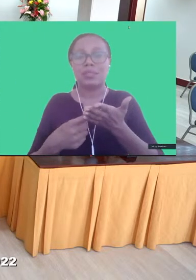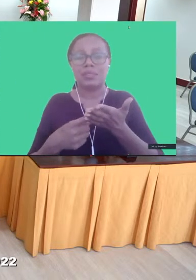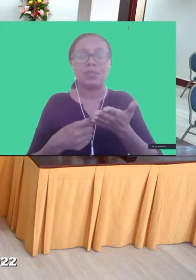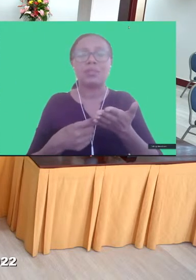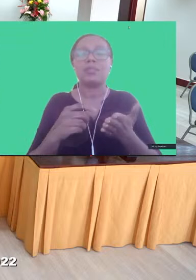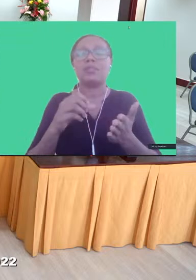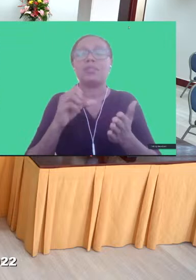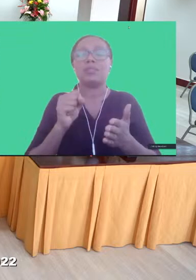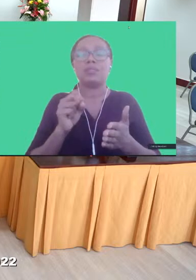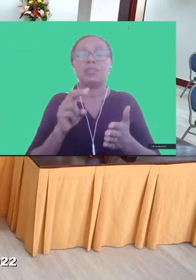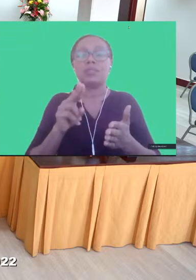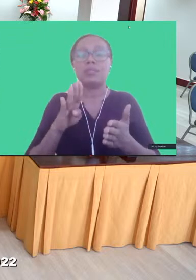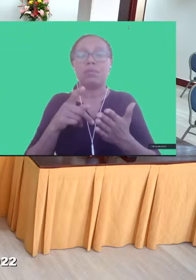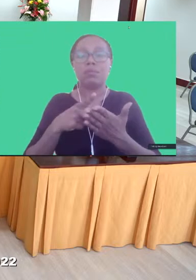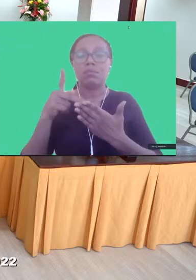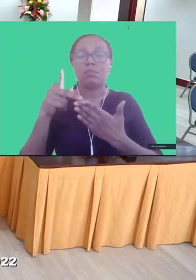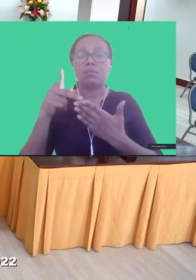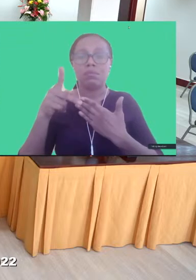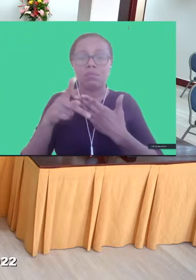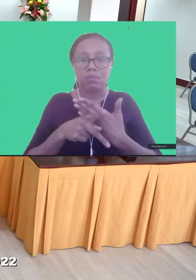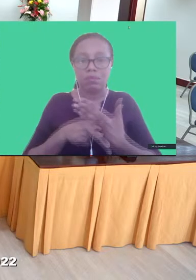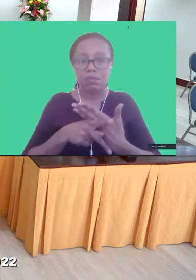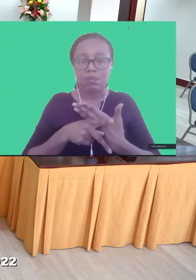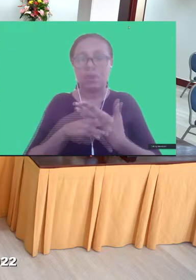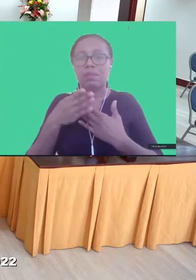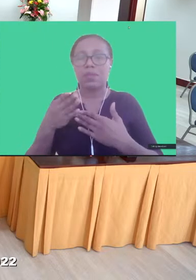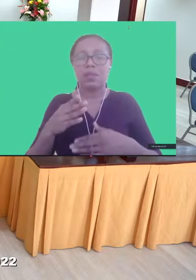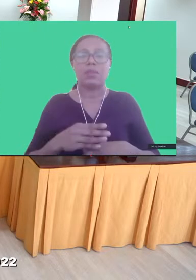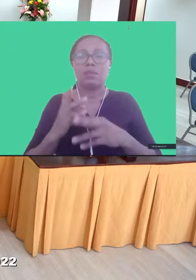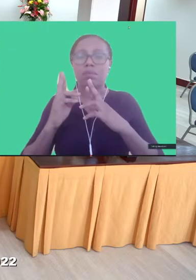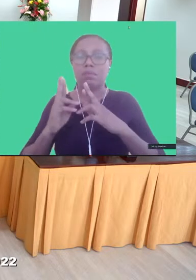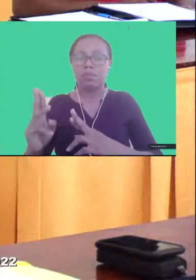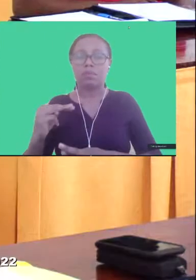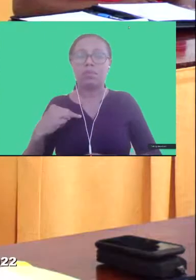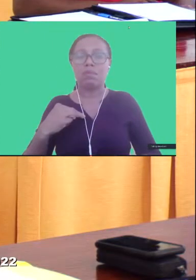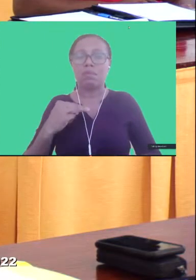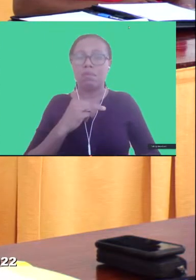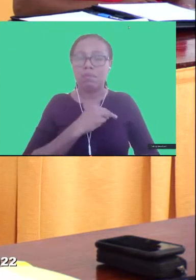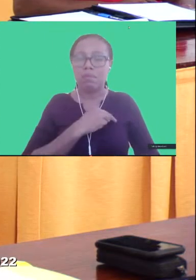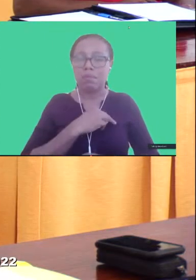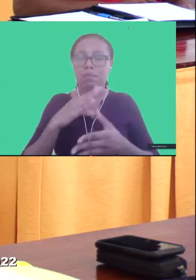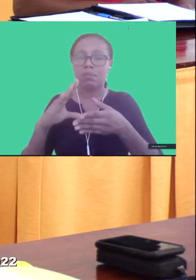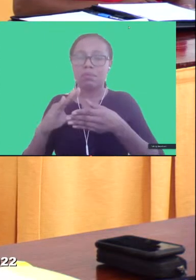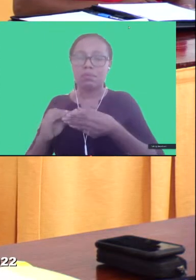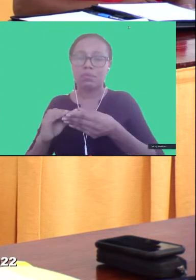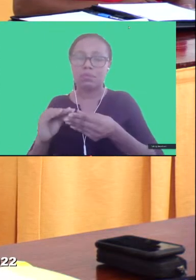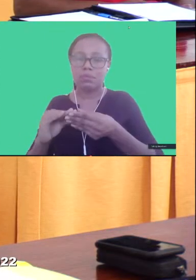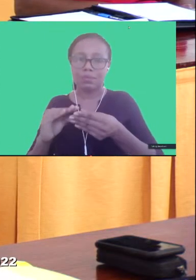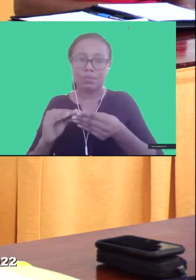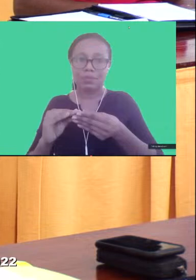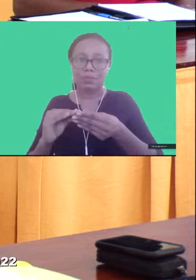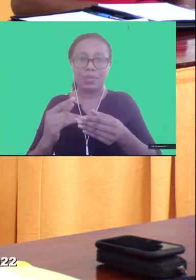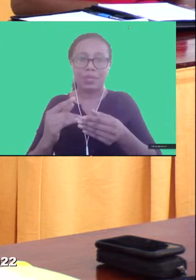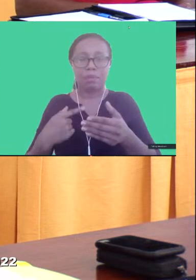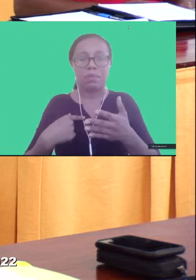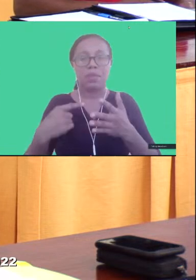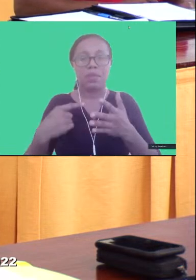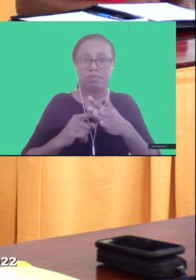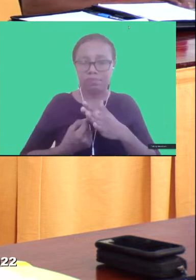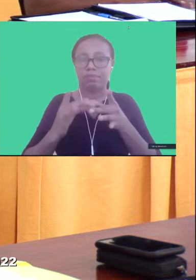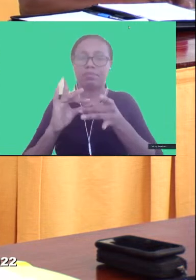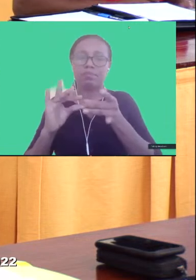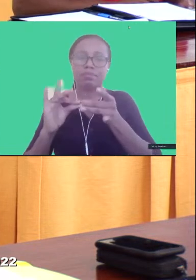attempt to begin the discourse with regard to those questions that are